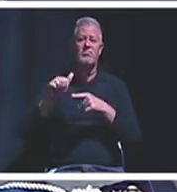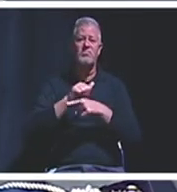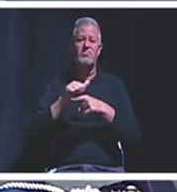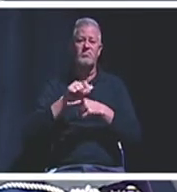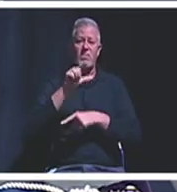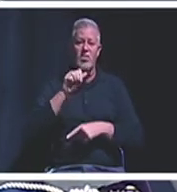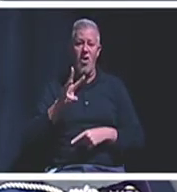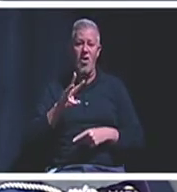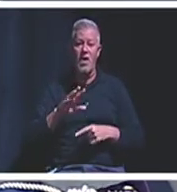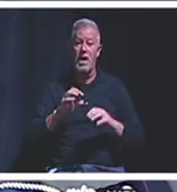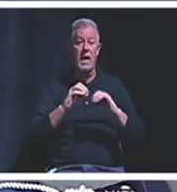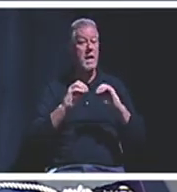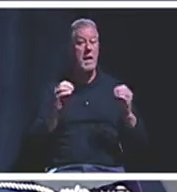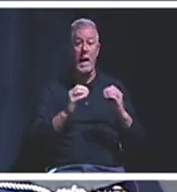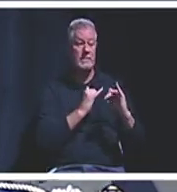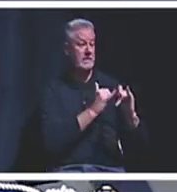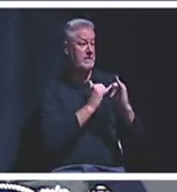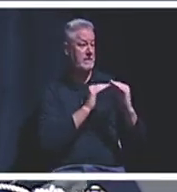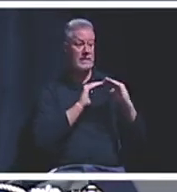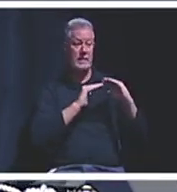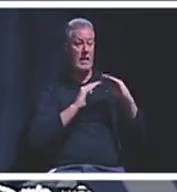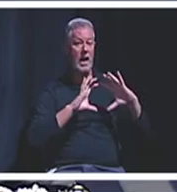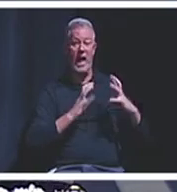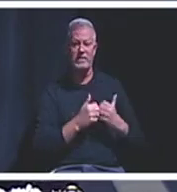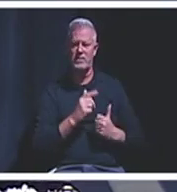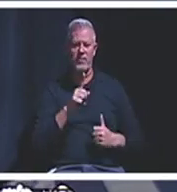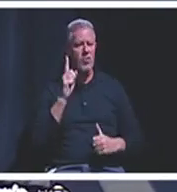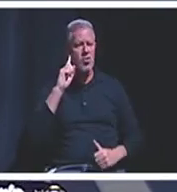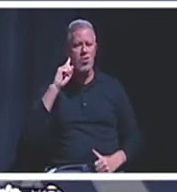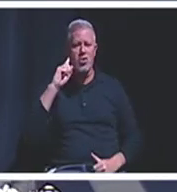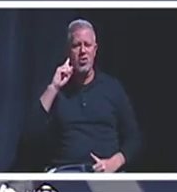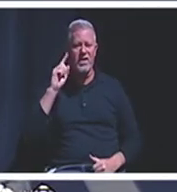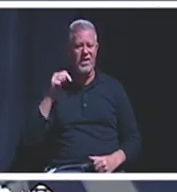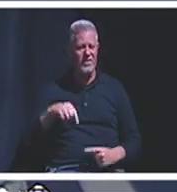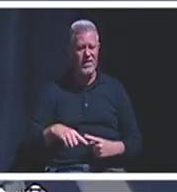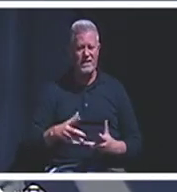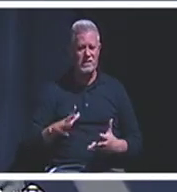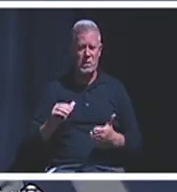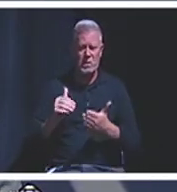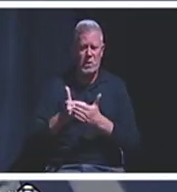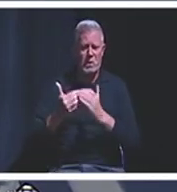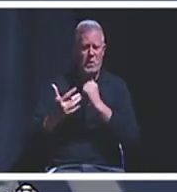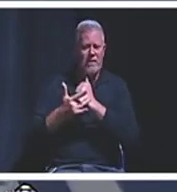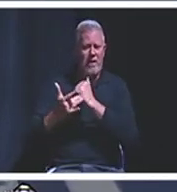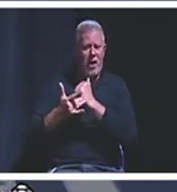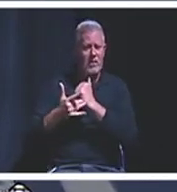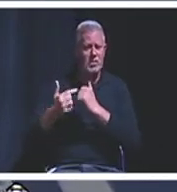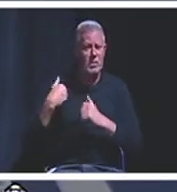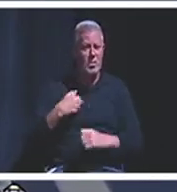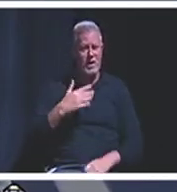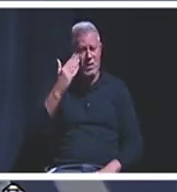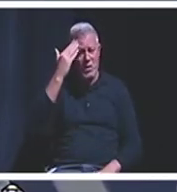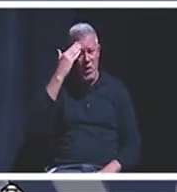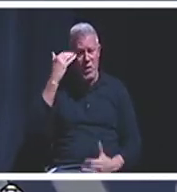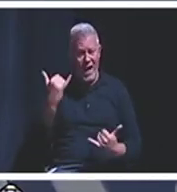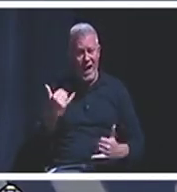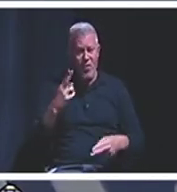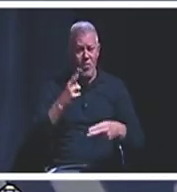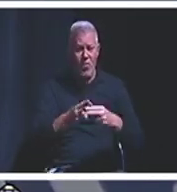my graduating classmates had ever heard of this nascent technology we now know as the